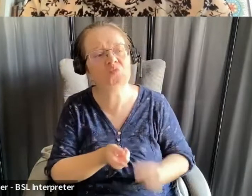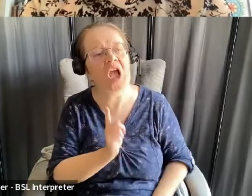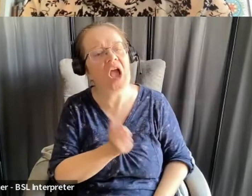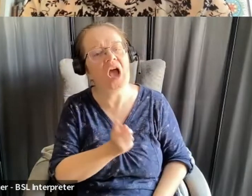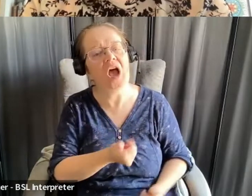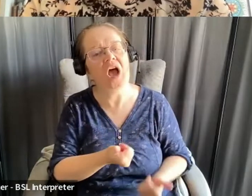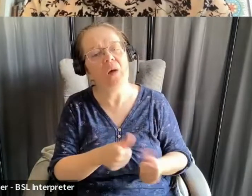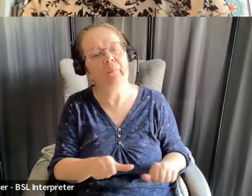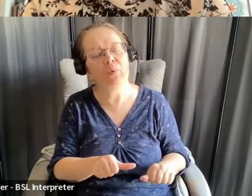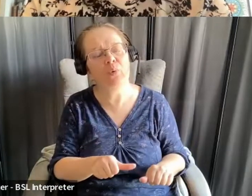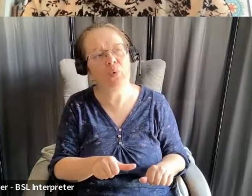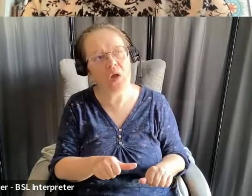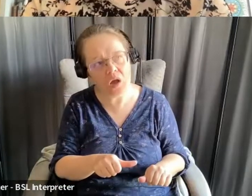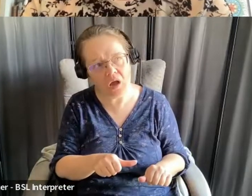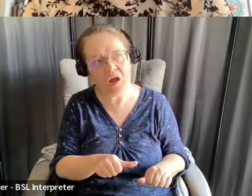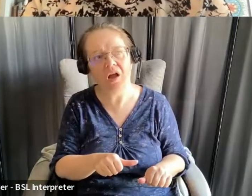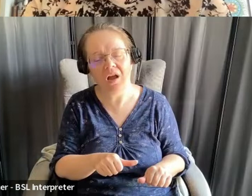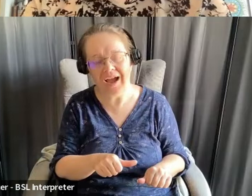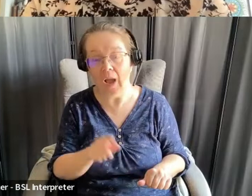disclosing